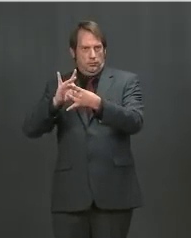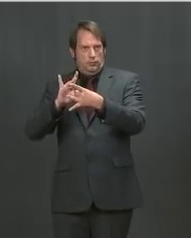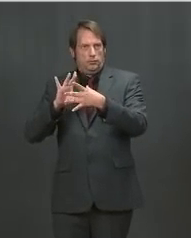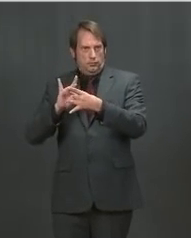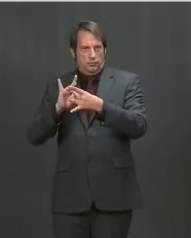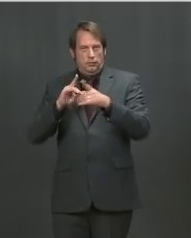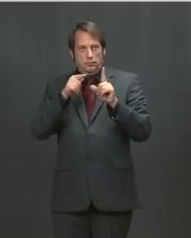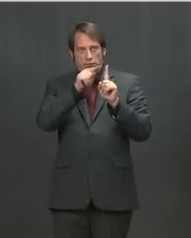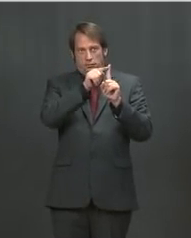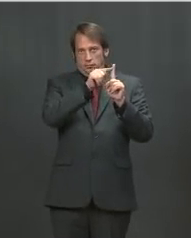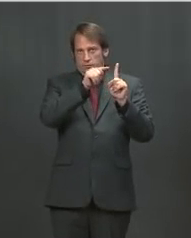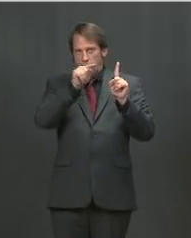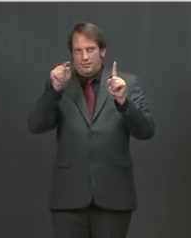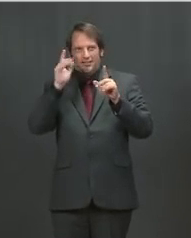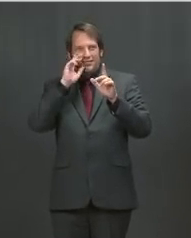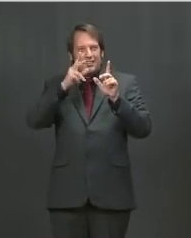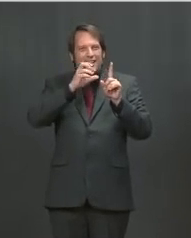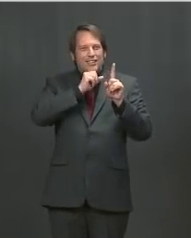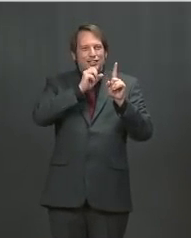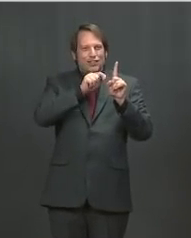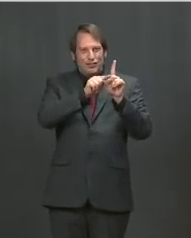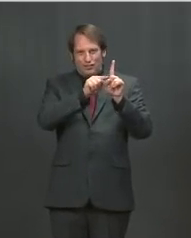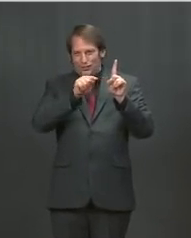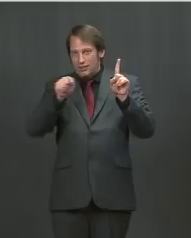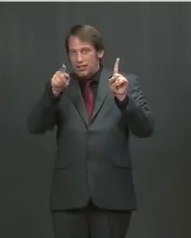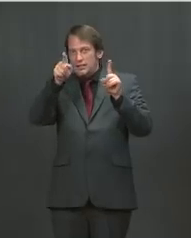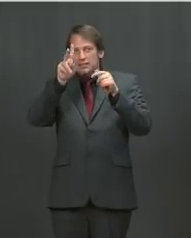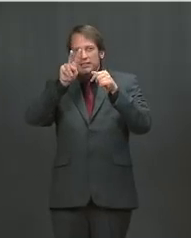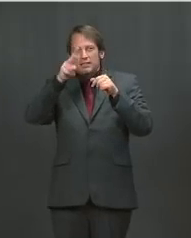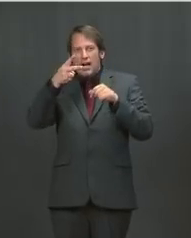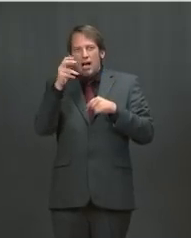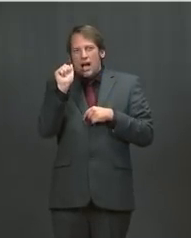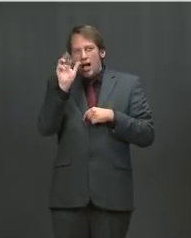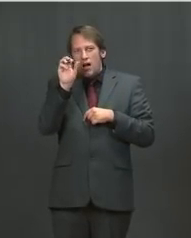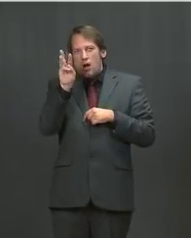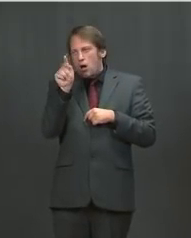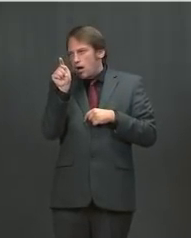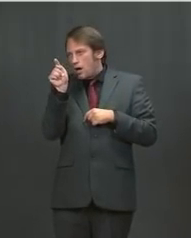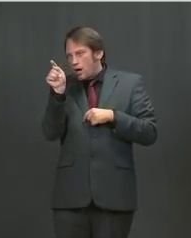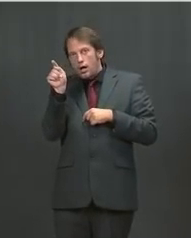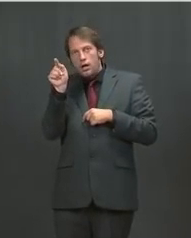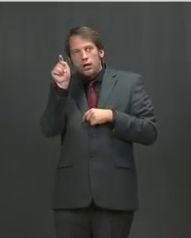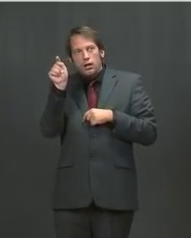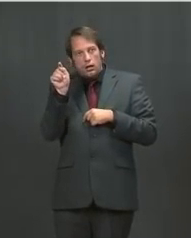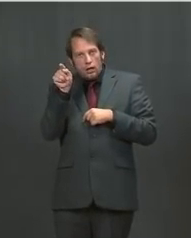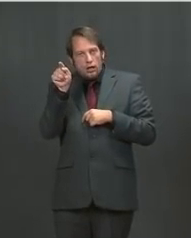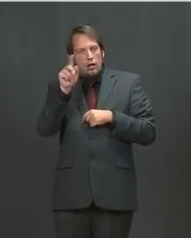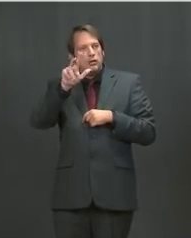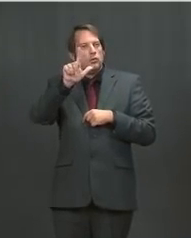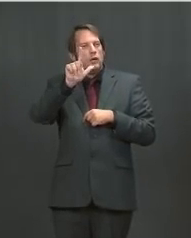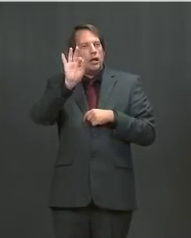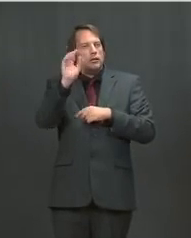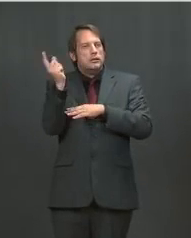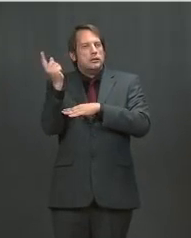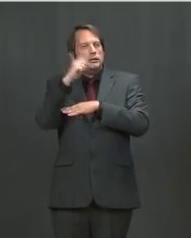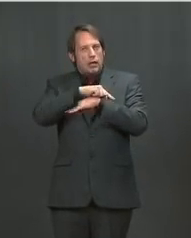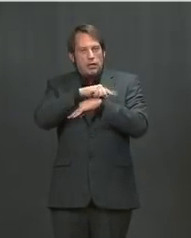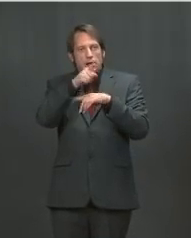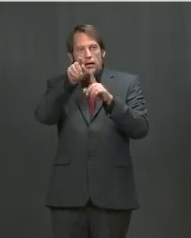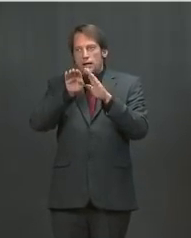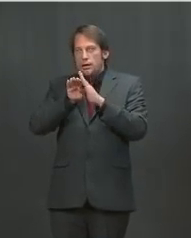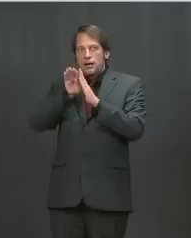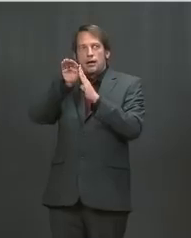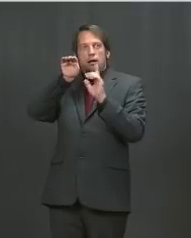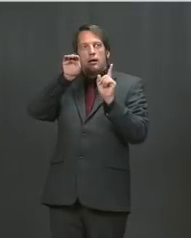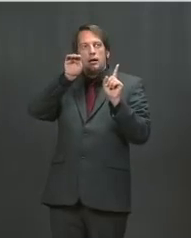you'll see the second arrow at 29 days. It peaked up and stayed up well beyond the